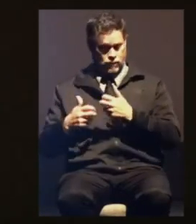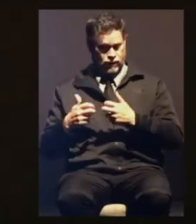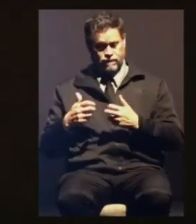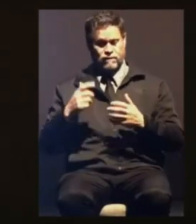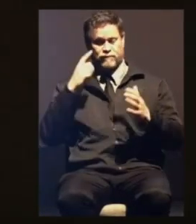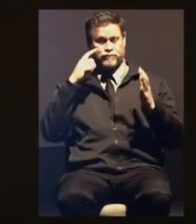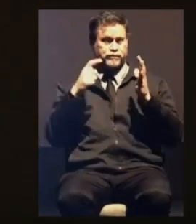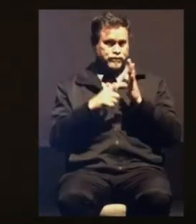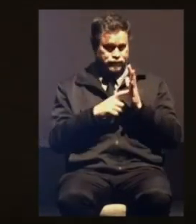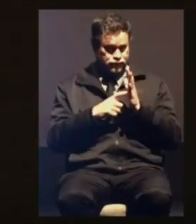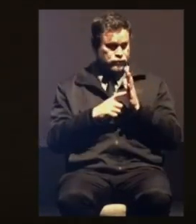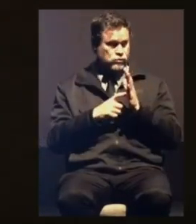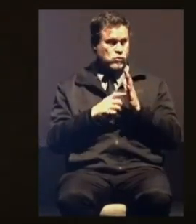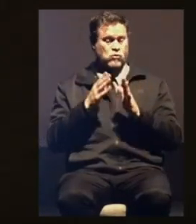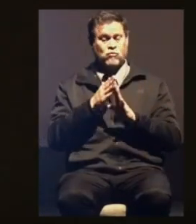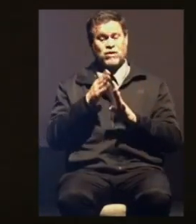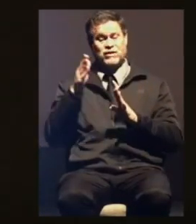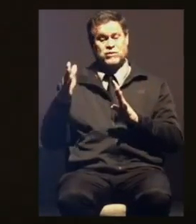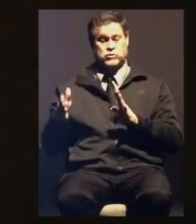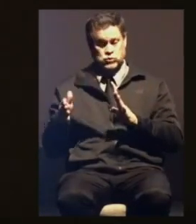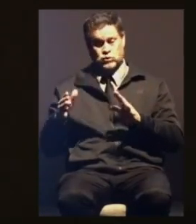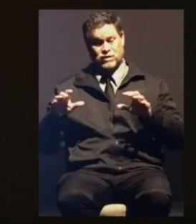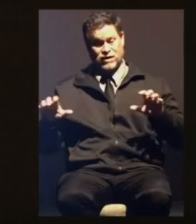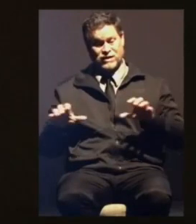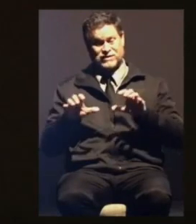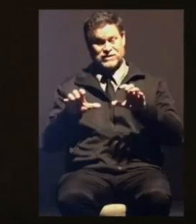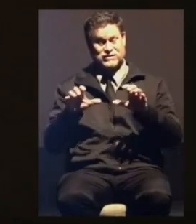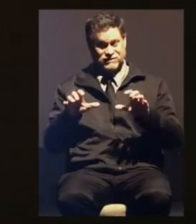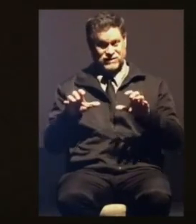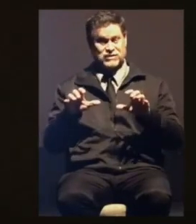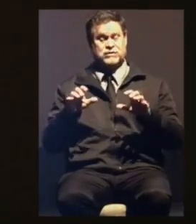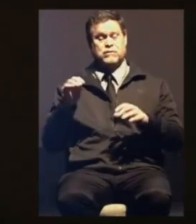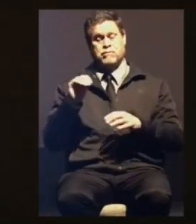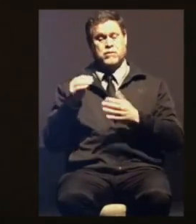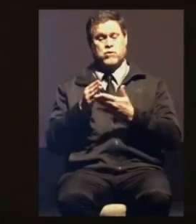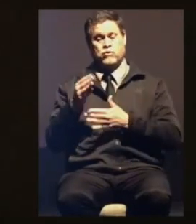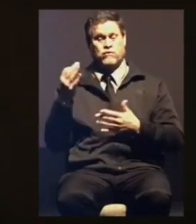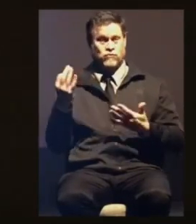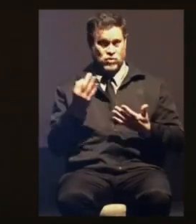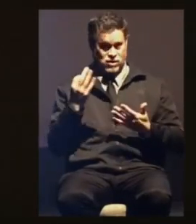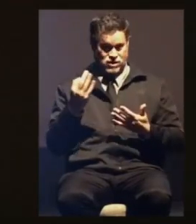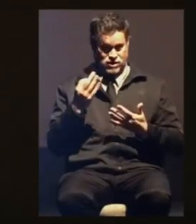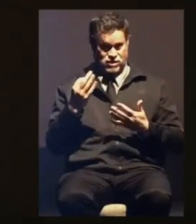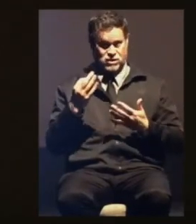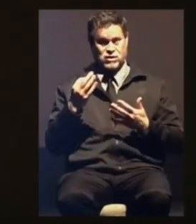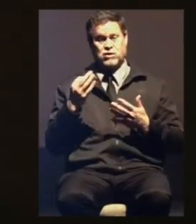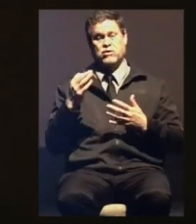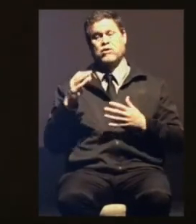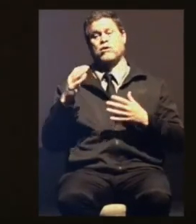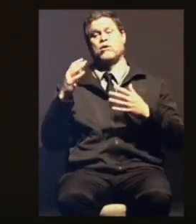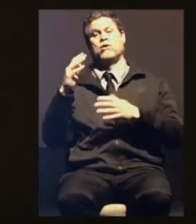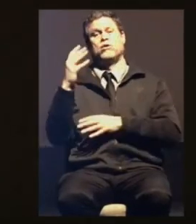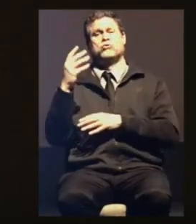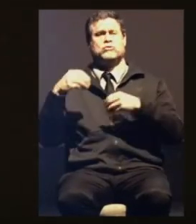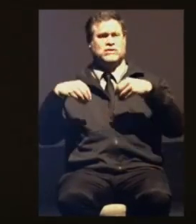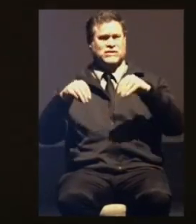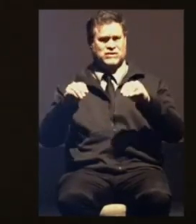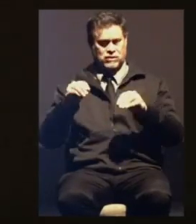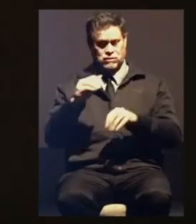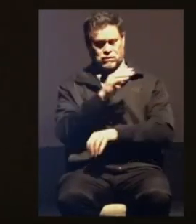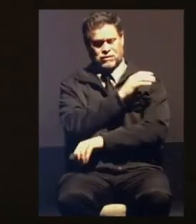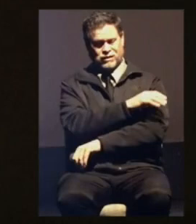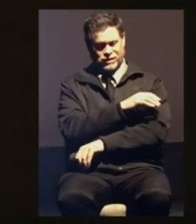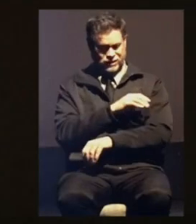please notice, right next door here, the activity that we generate Monday through Friday at our Truesdale Clinic. We